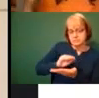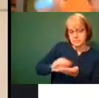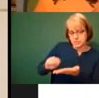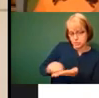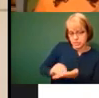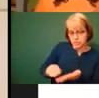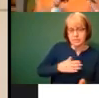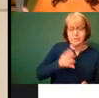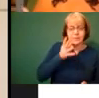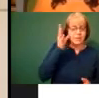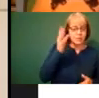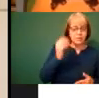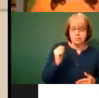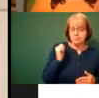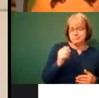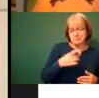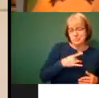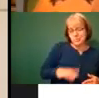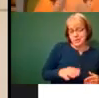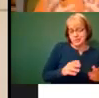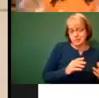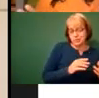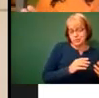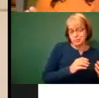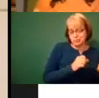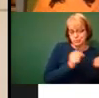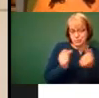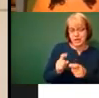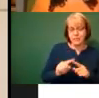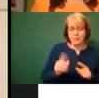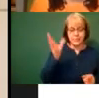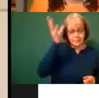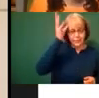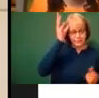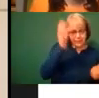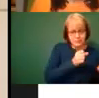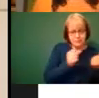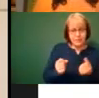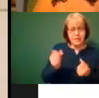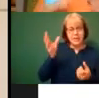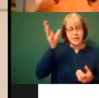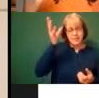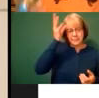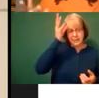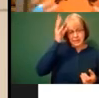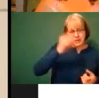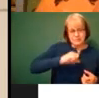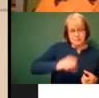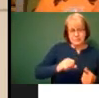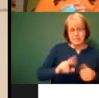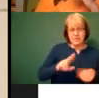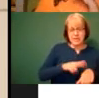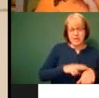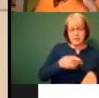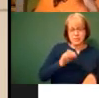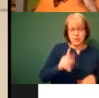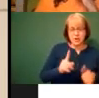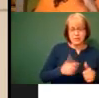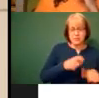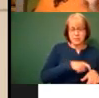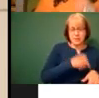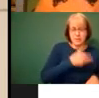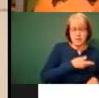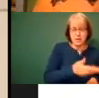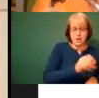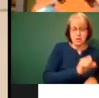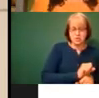parents aren't travelers, but they came down, and my father's always held something against the national parks because of that first time when he wasn't able to get a job because he was